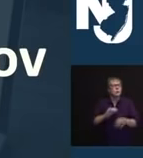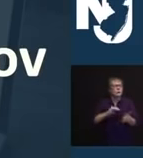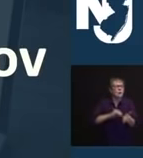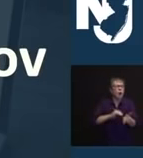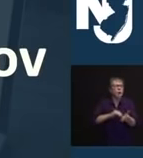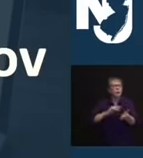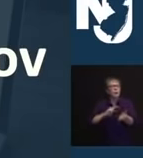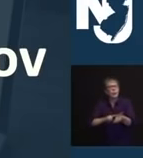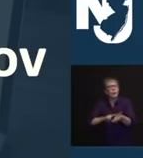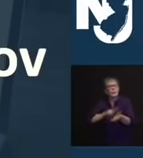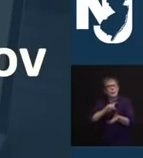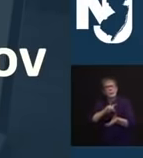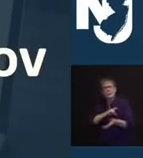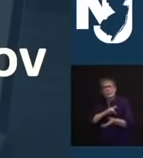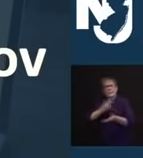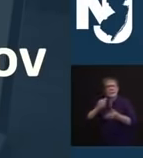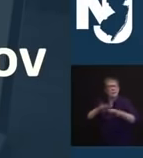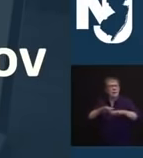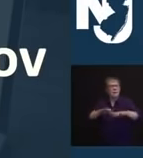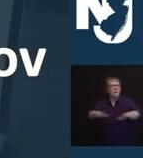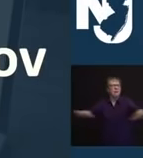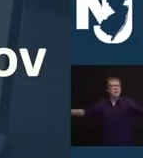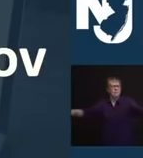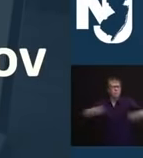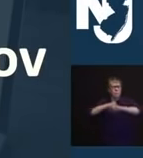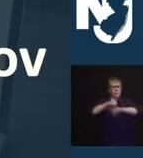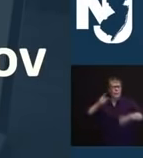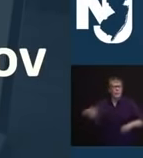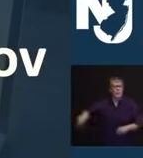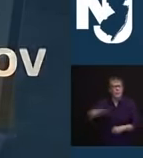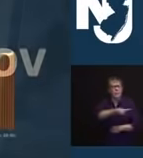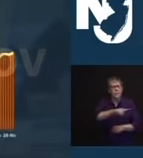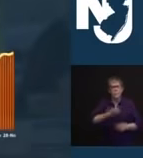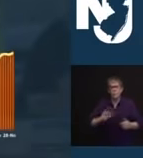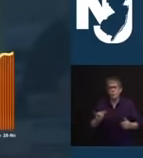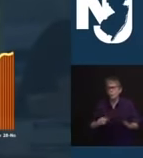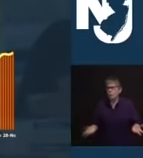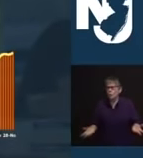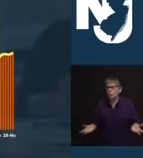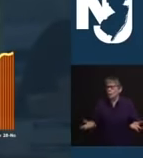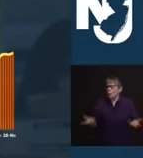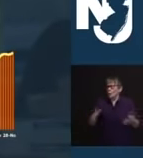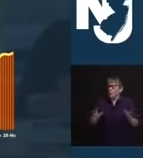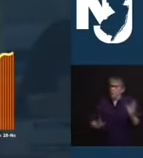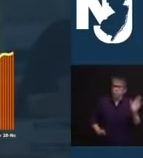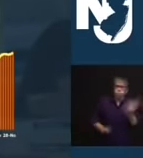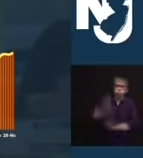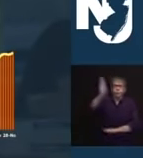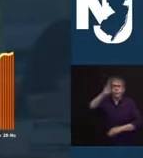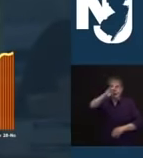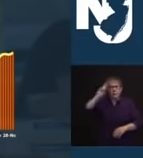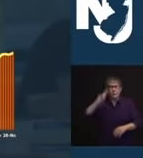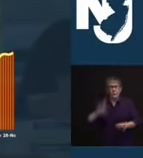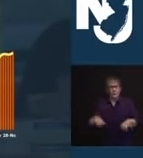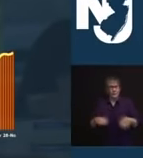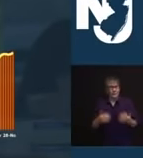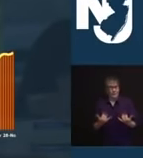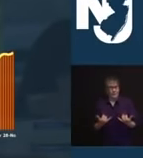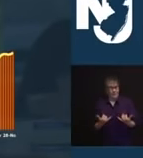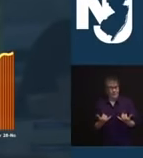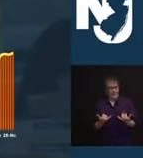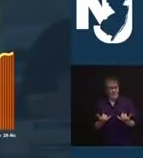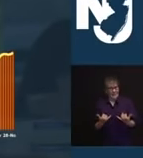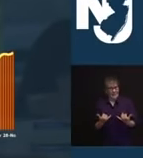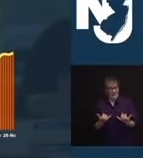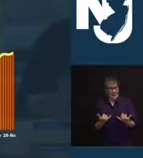hospital patient in the first place. Speaking of which, as of last night, there were 2,961 total